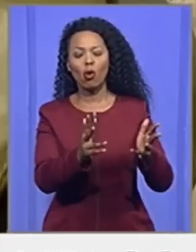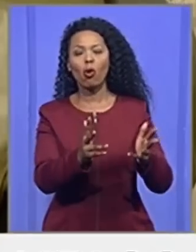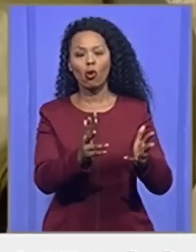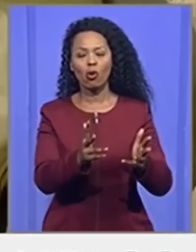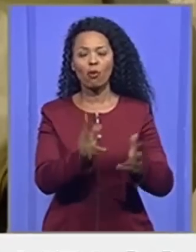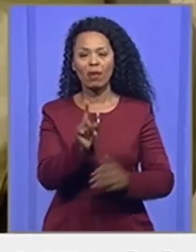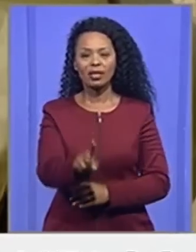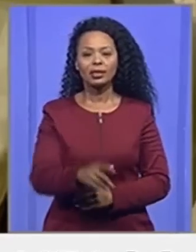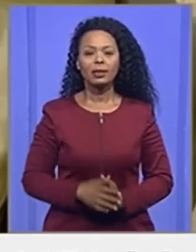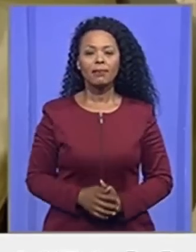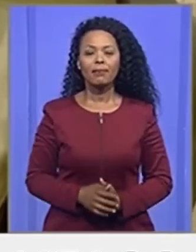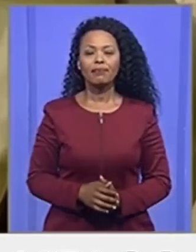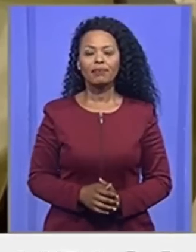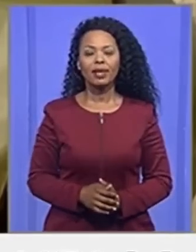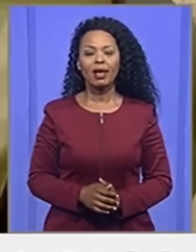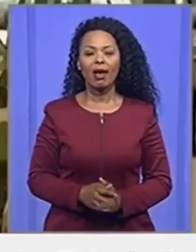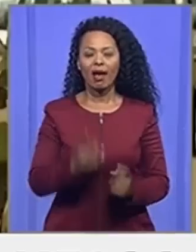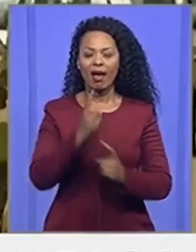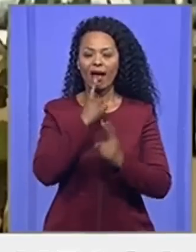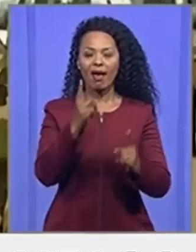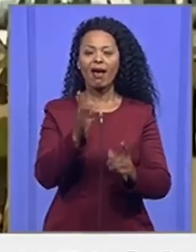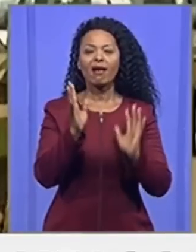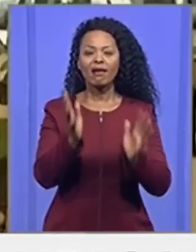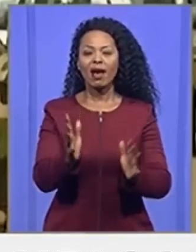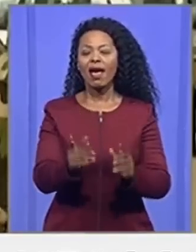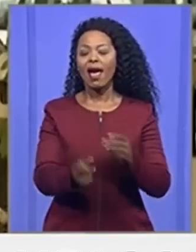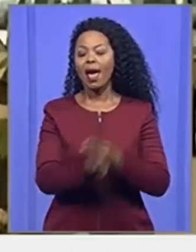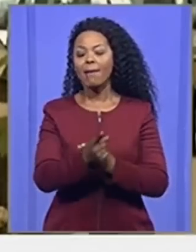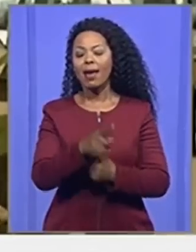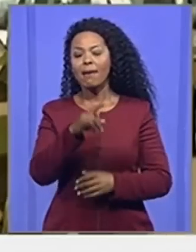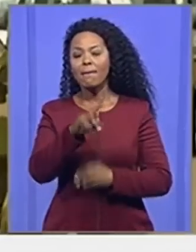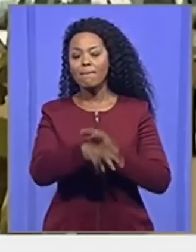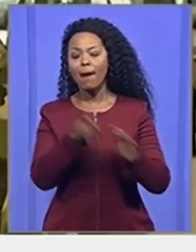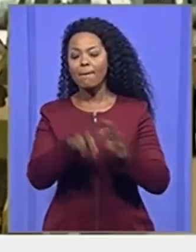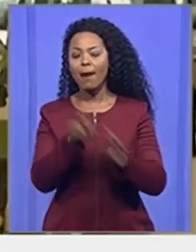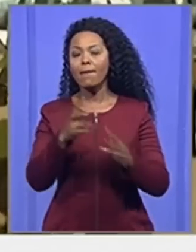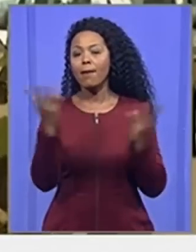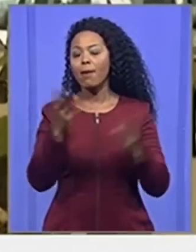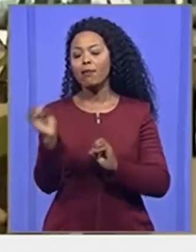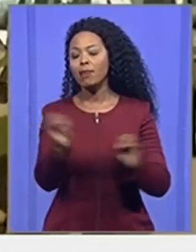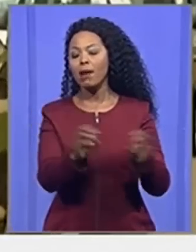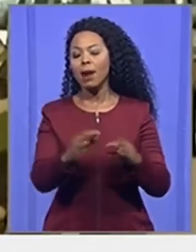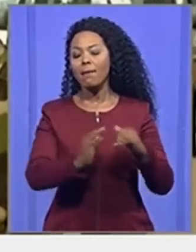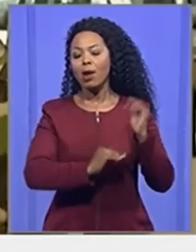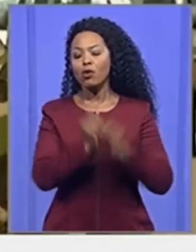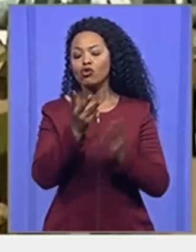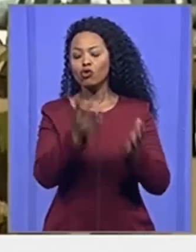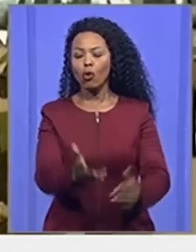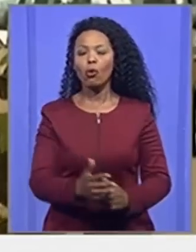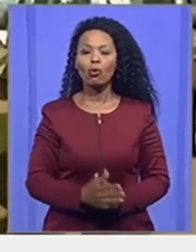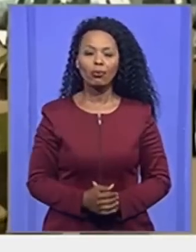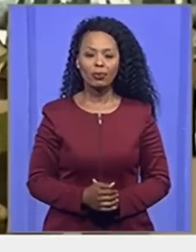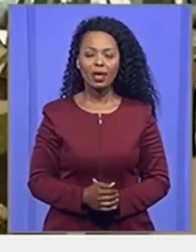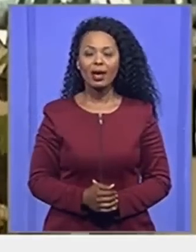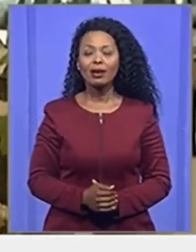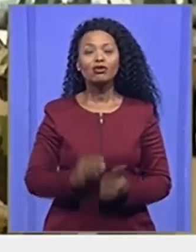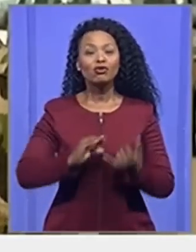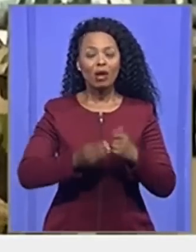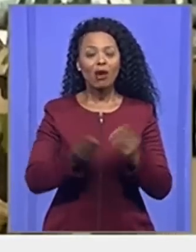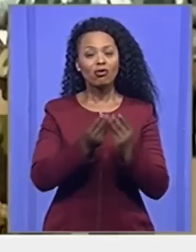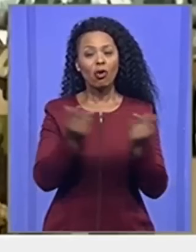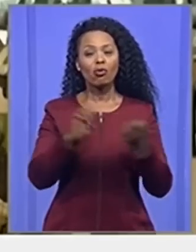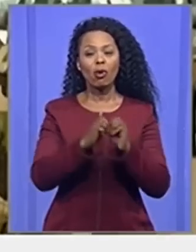prostitutions, drug trafficking inside, and also human trafficking is involved in those kind of buildings. And we tried many times to address the issue